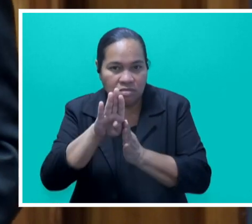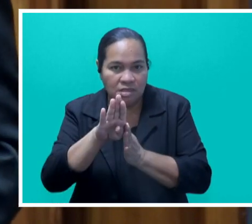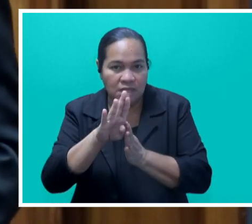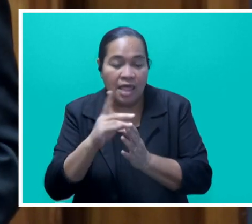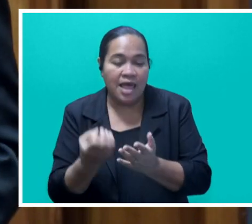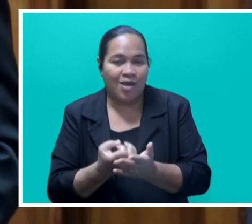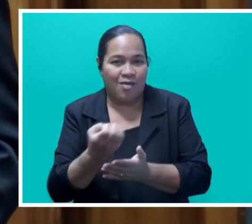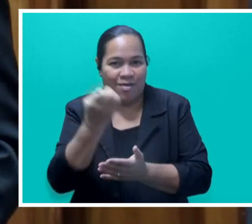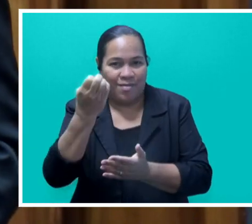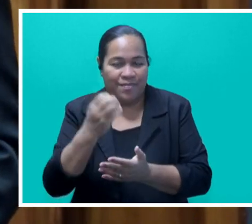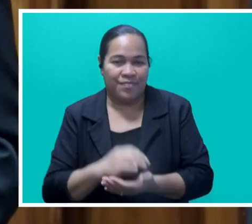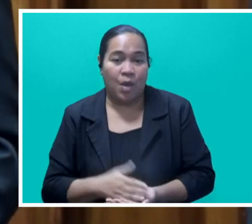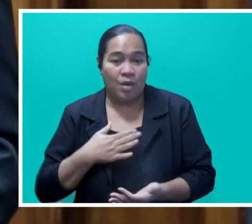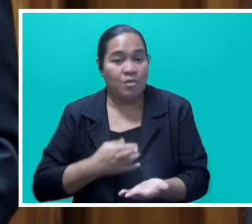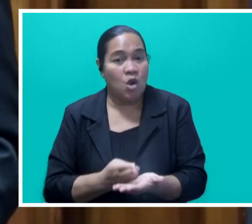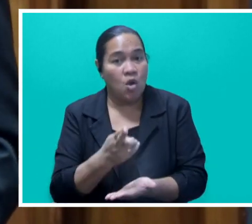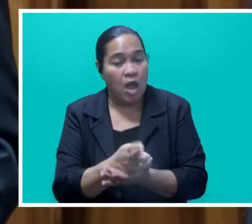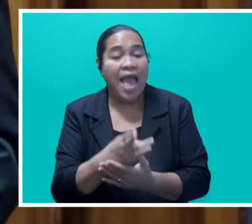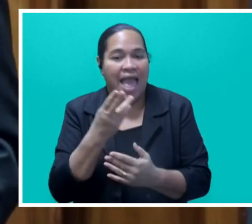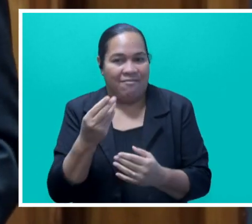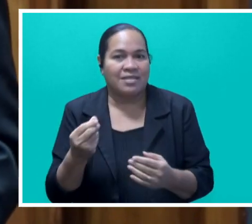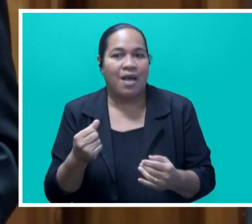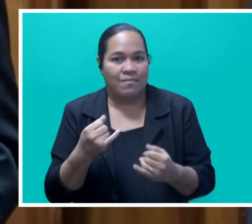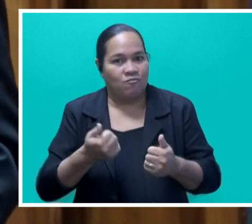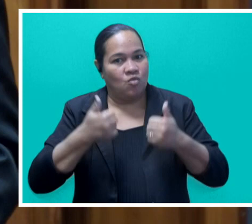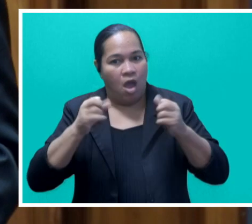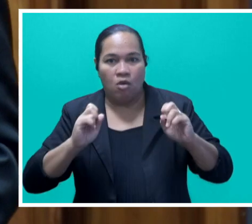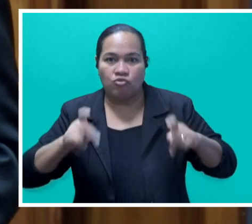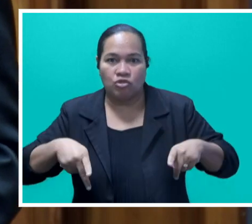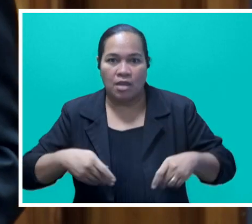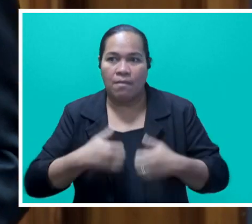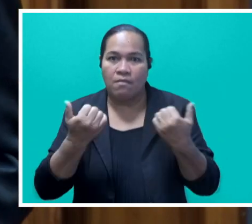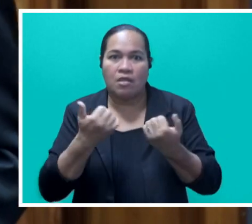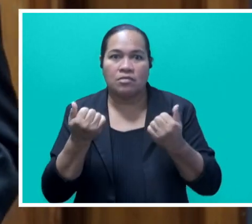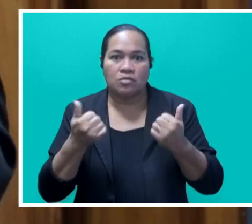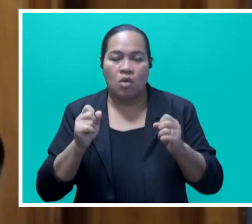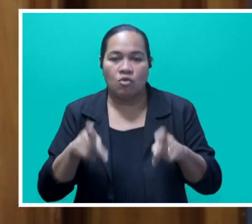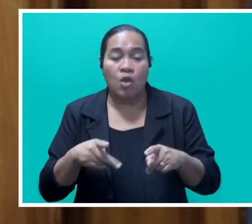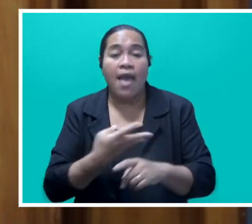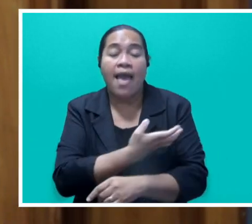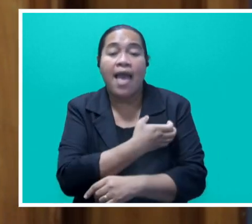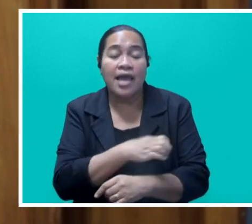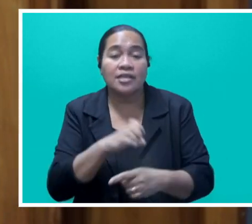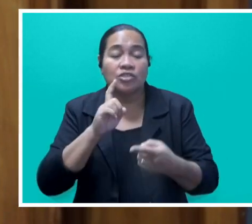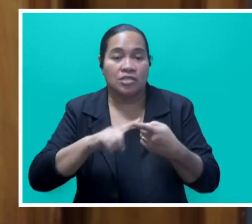Mr. Speaker, sir, there are some significant opportunities out there. Energy, tourism,